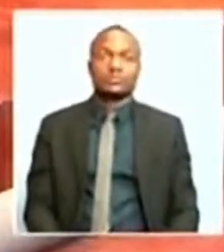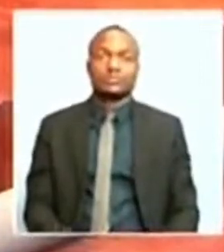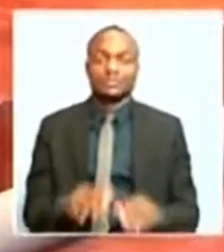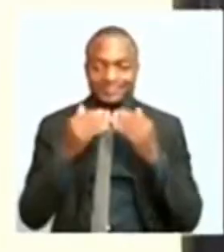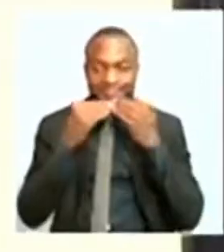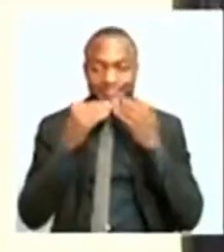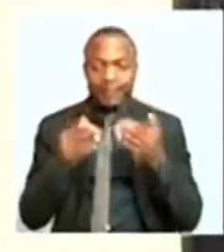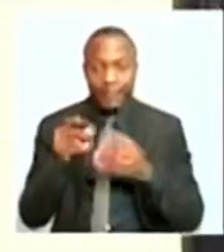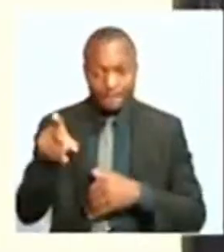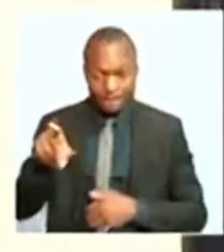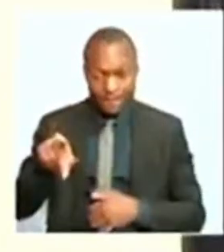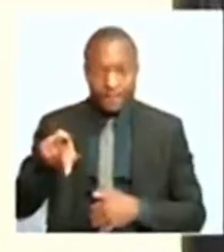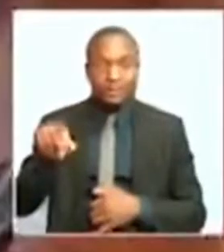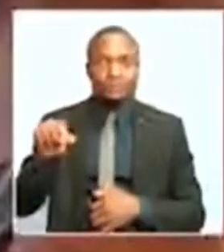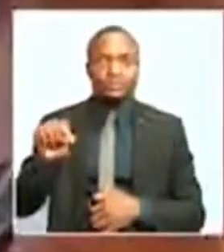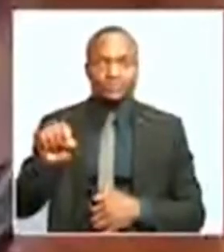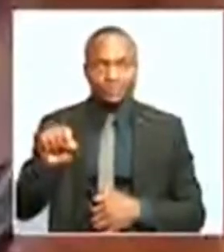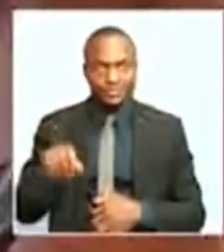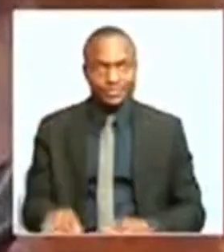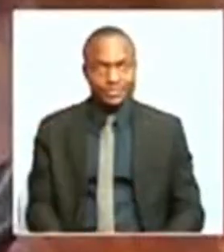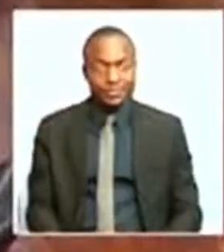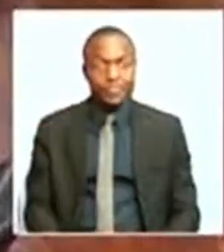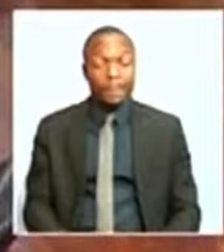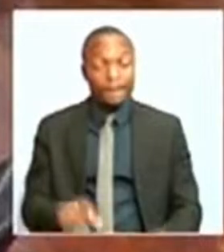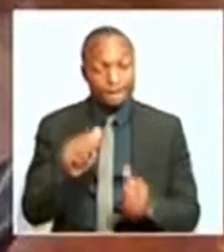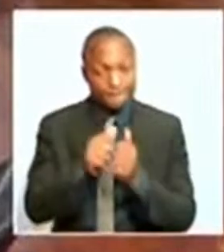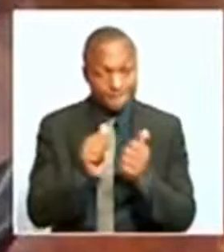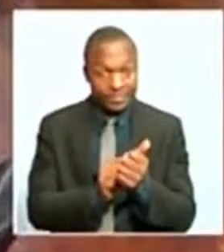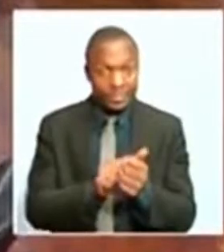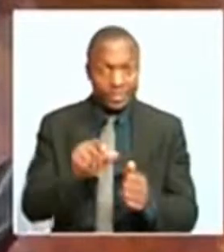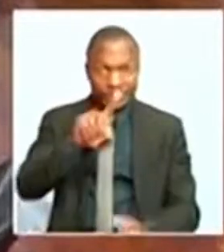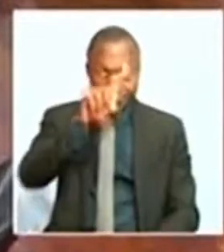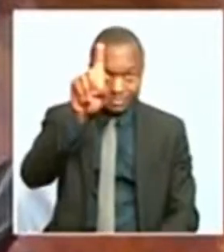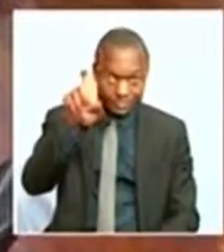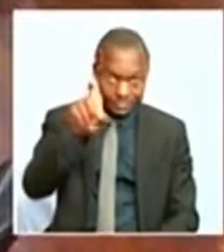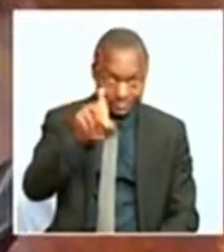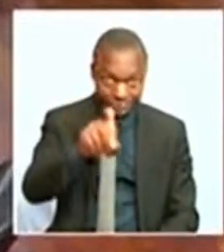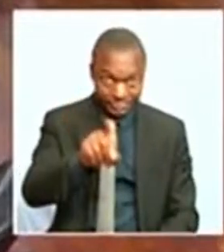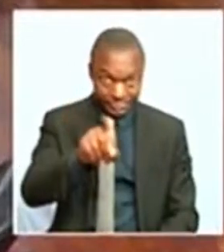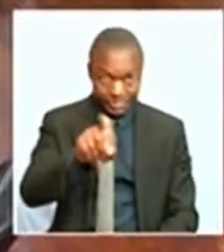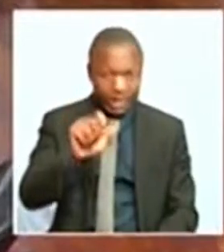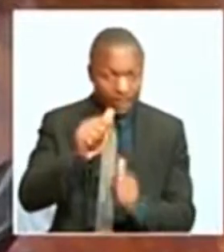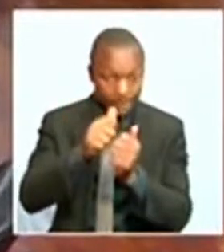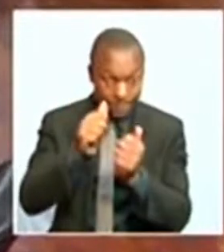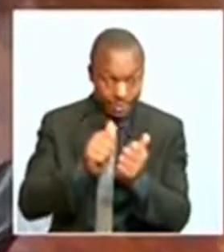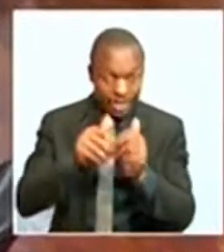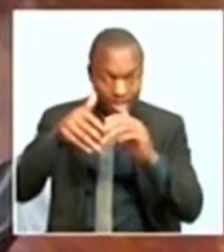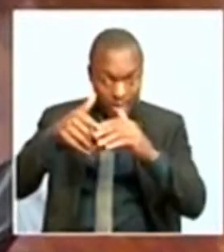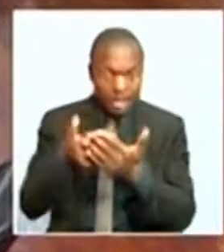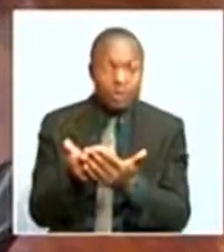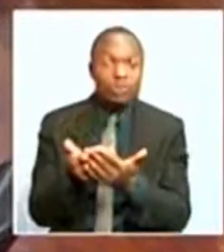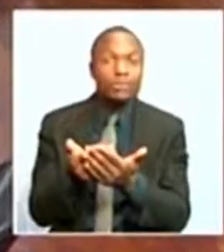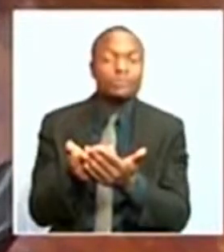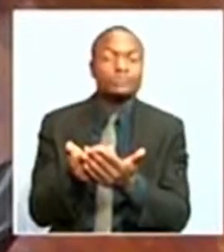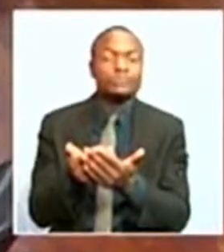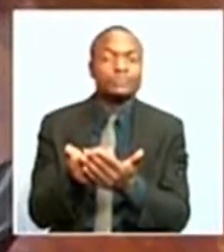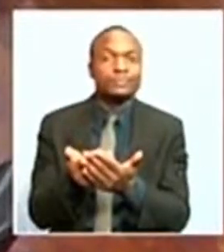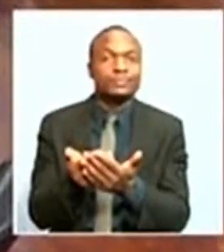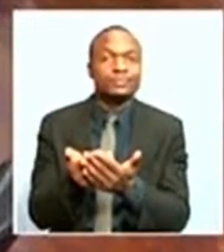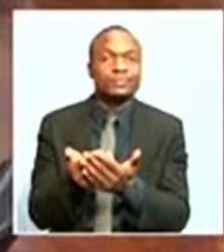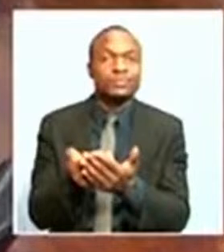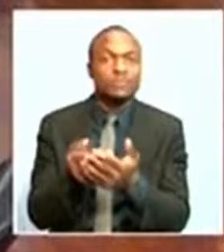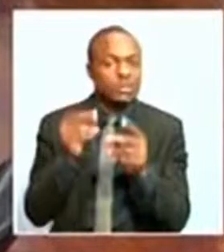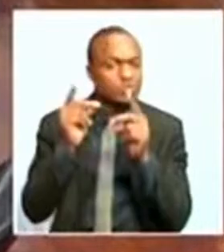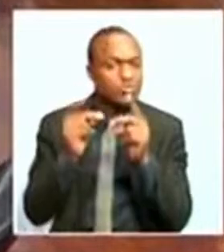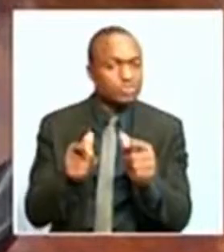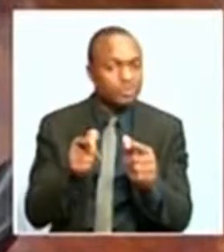Thank you so much, PS. So regarding the question relating to how we reach the